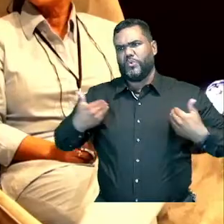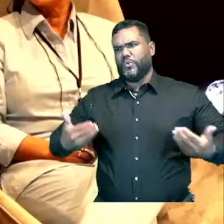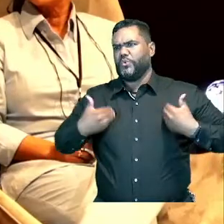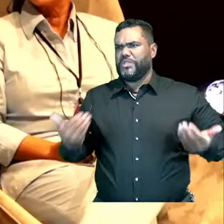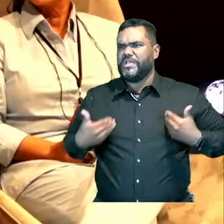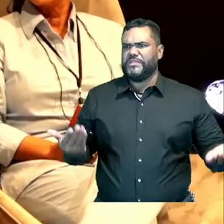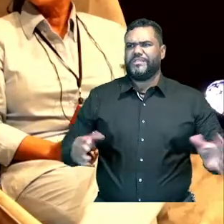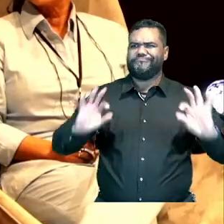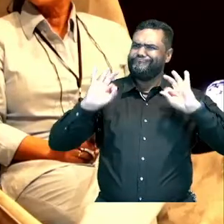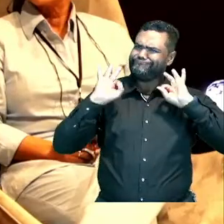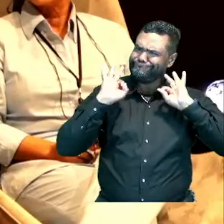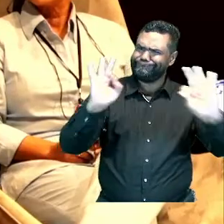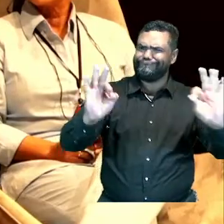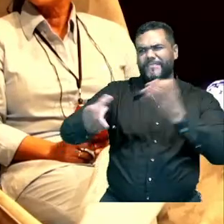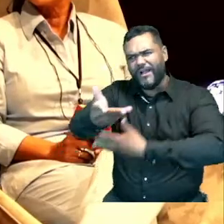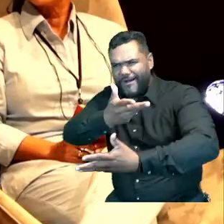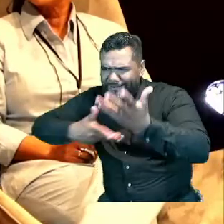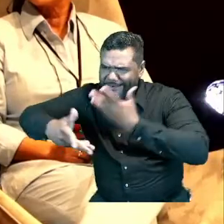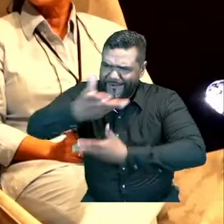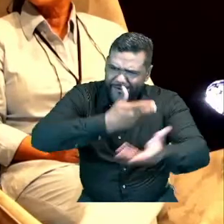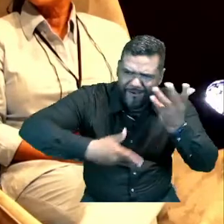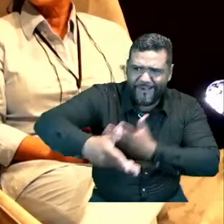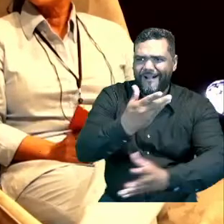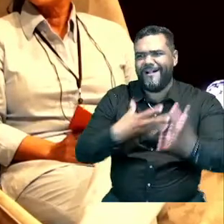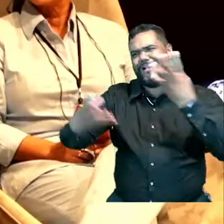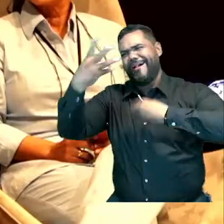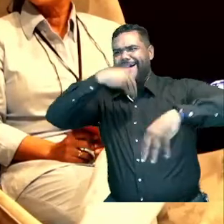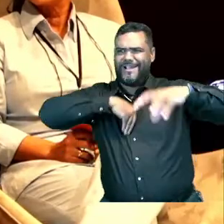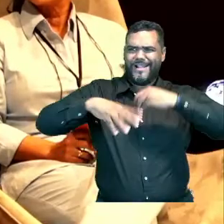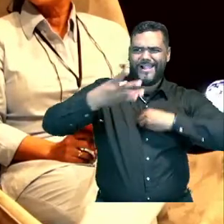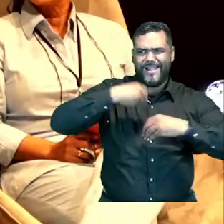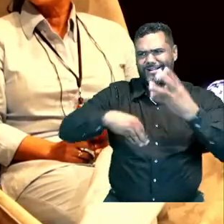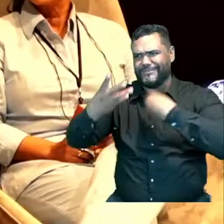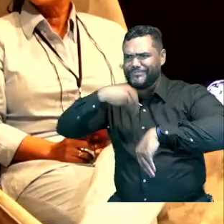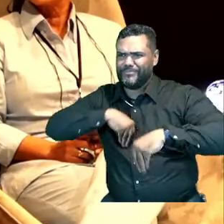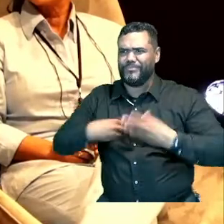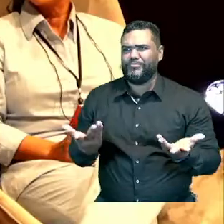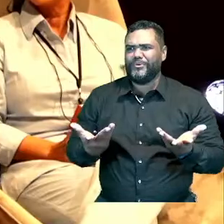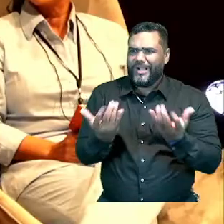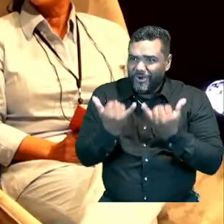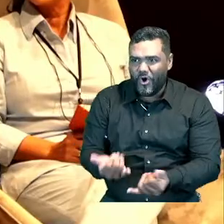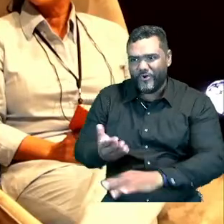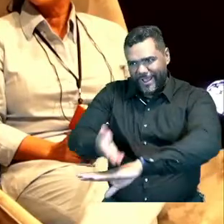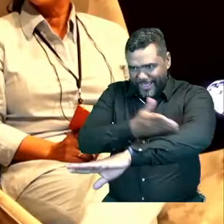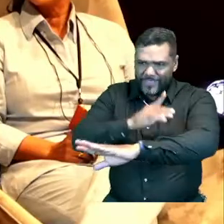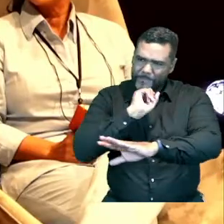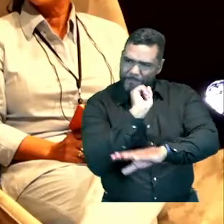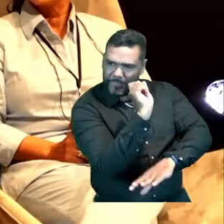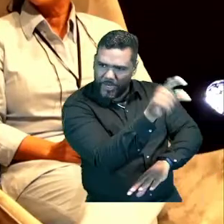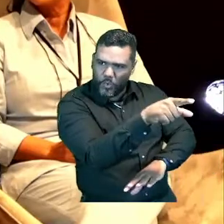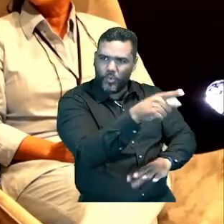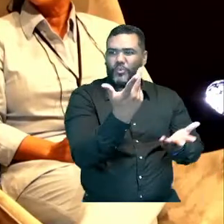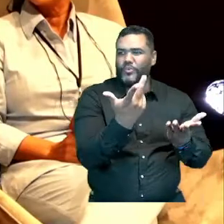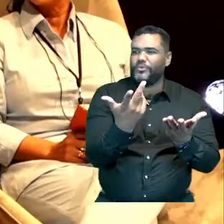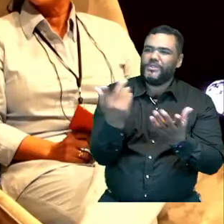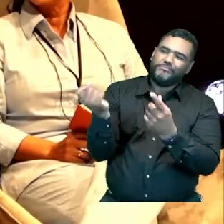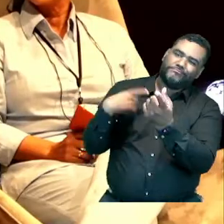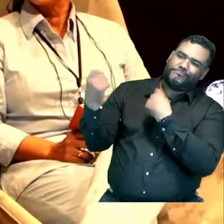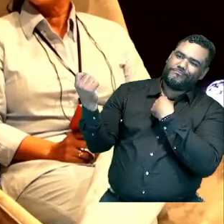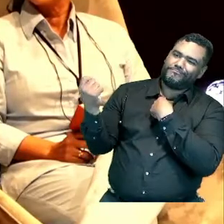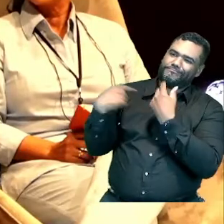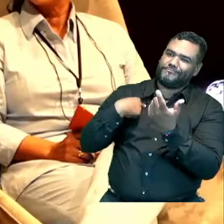regard to the question posed, I see women